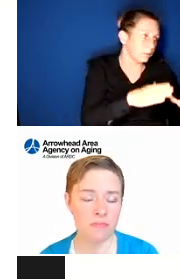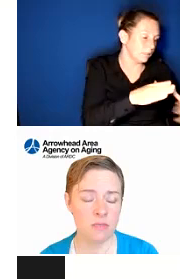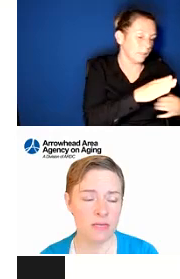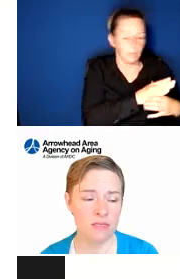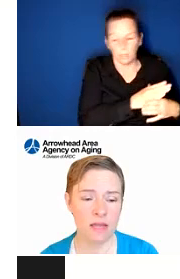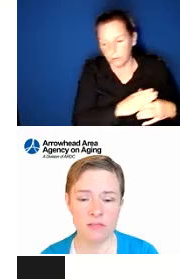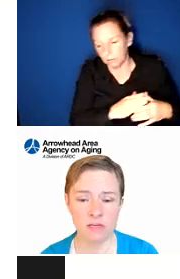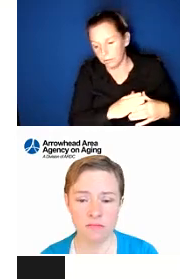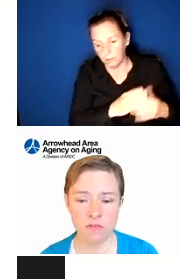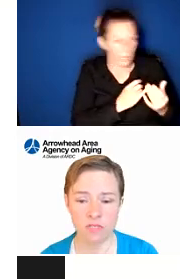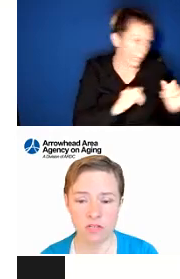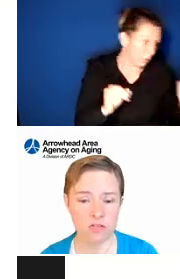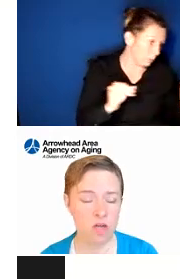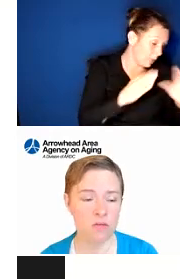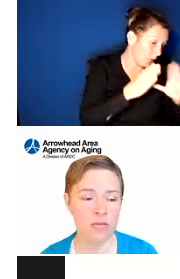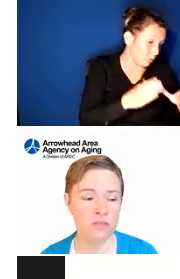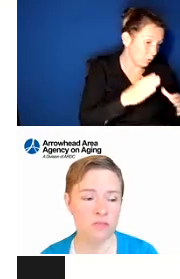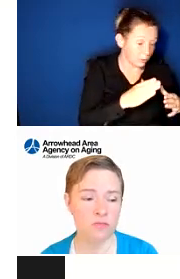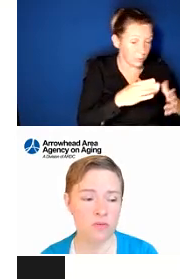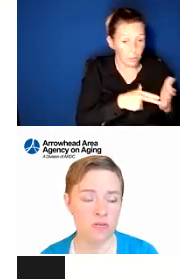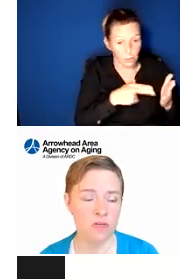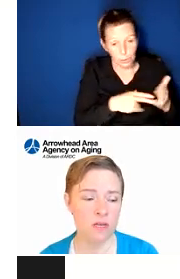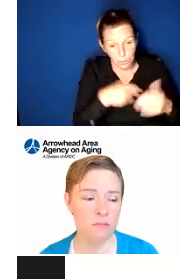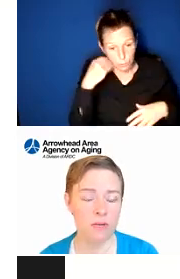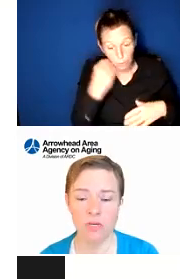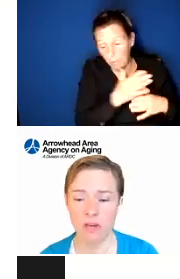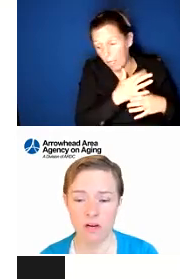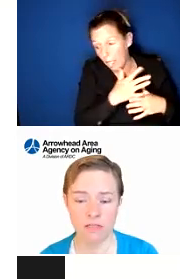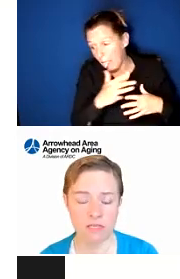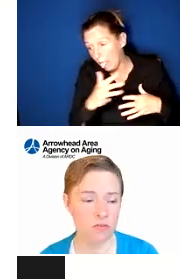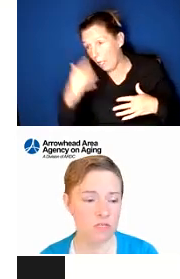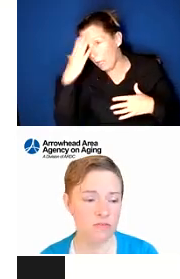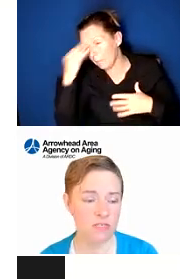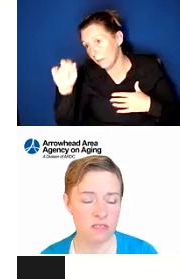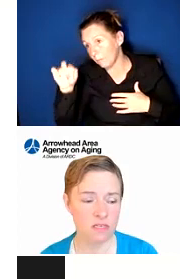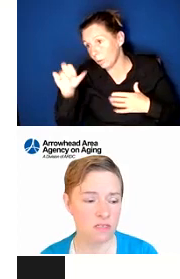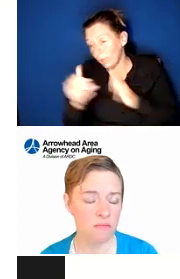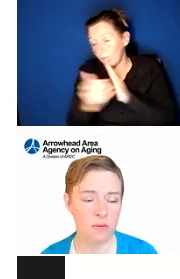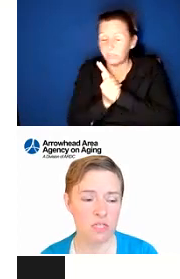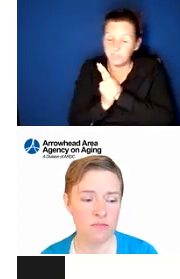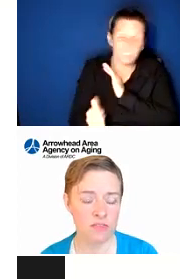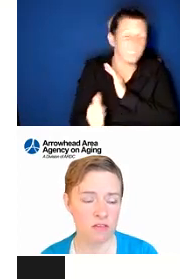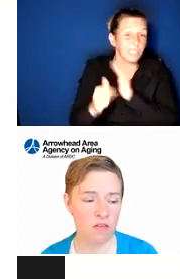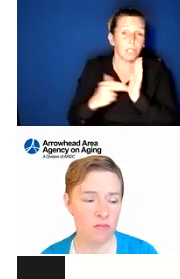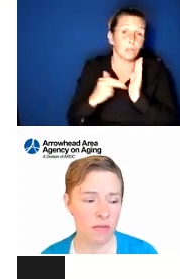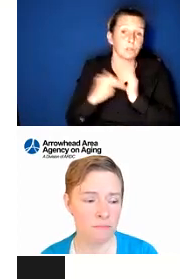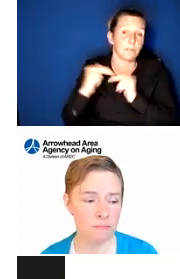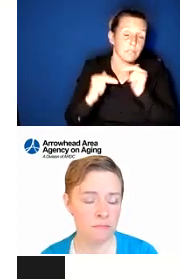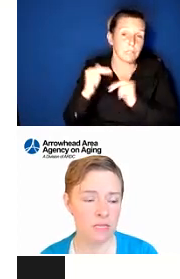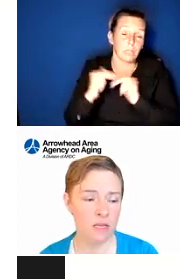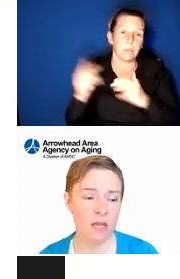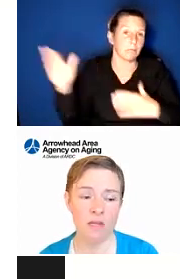from independent housing for seniors all the way to memory care and skilled nursing facilities, and pretty much everything along the